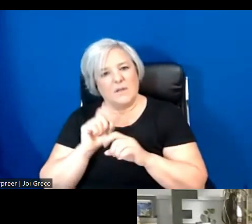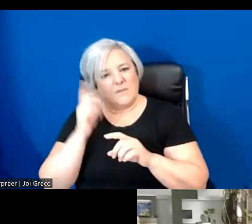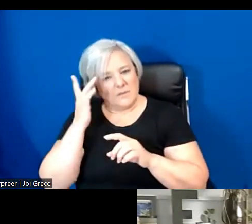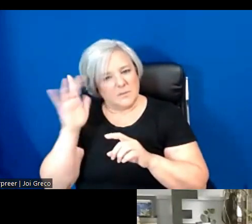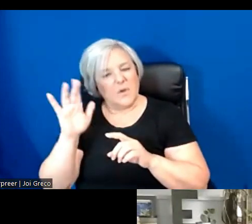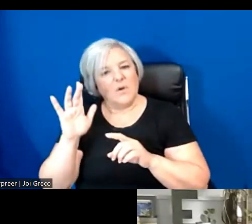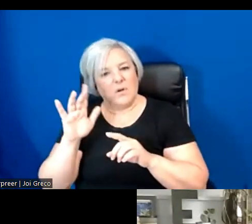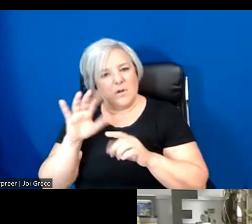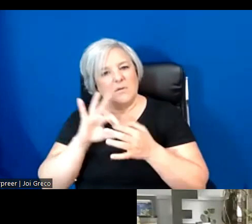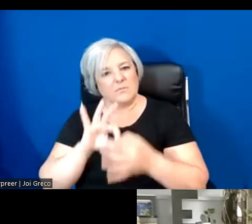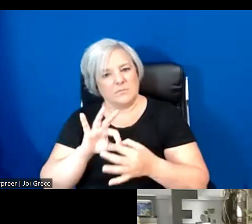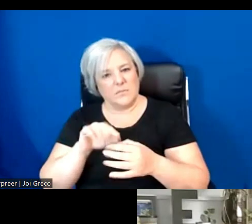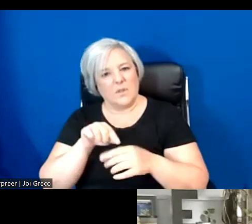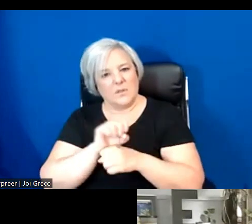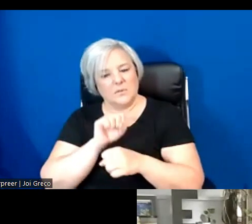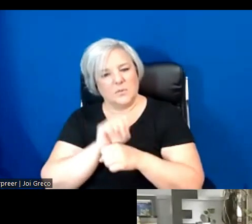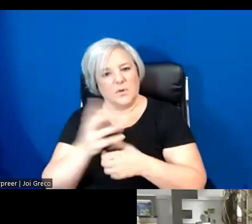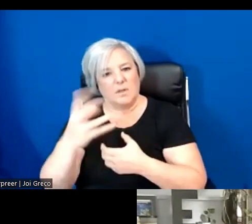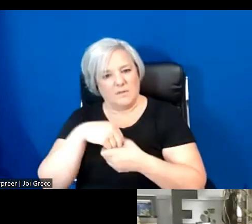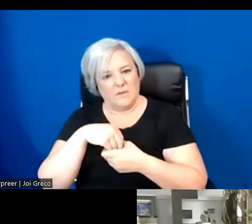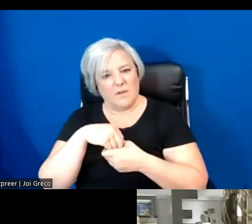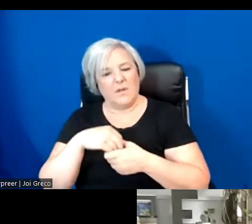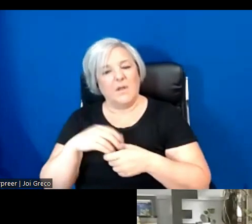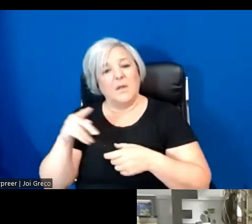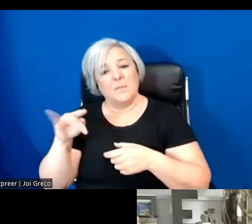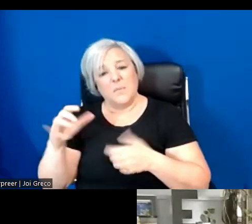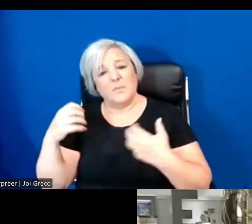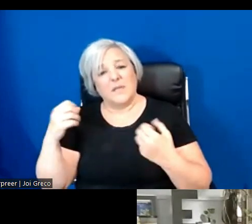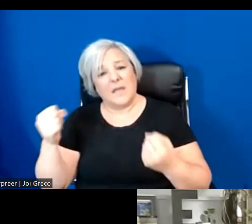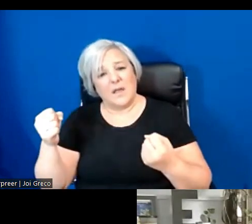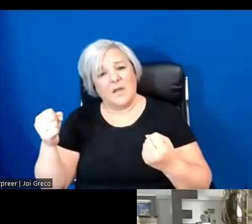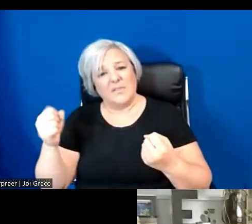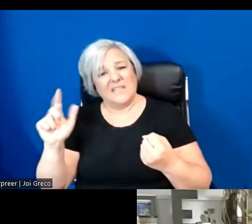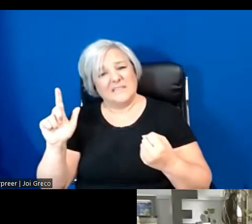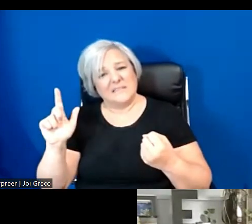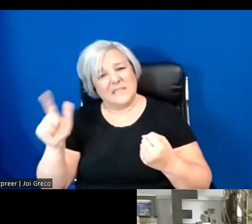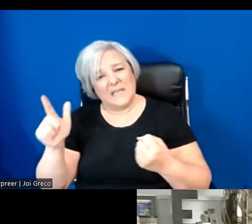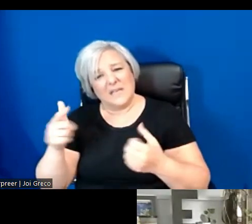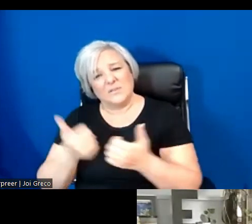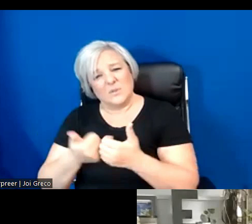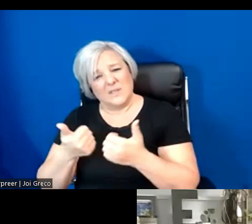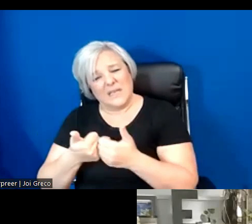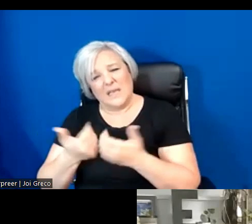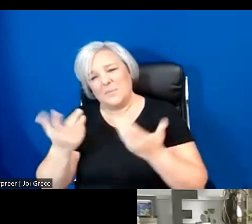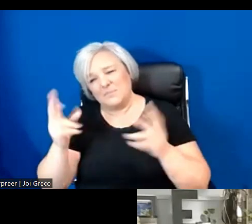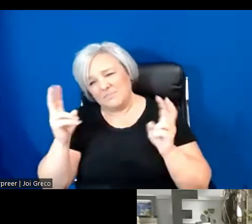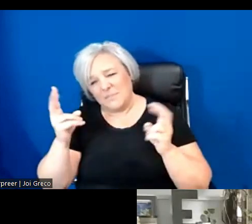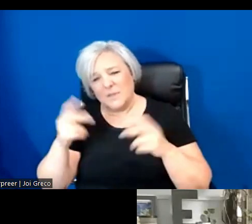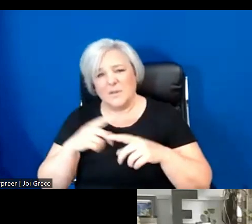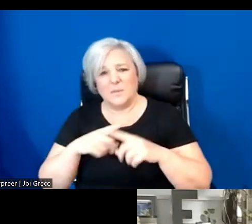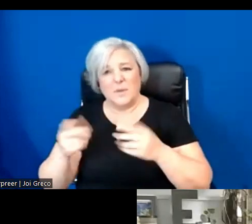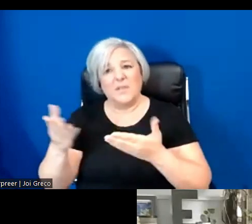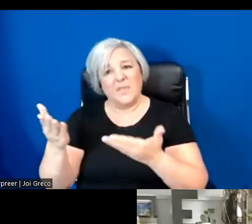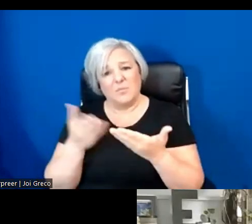way. And so I think public health is a little later to that game, but you also bring